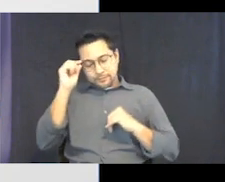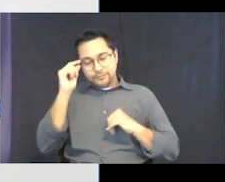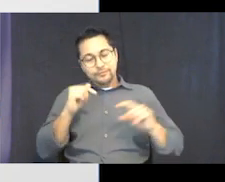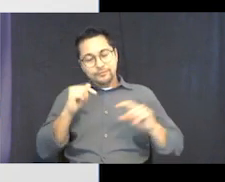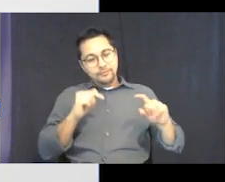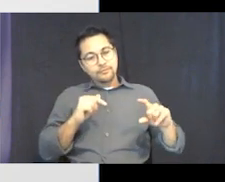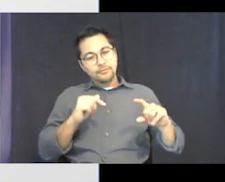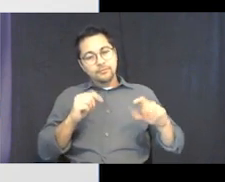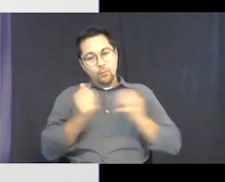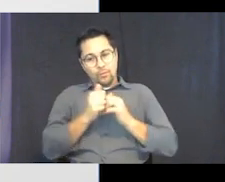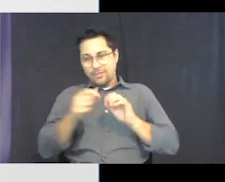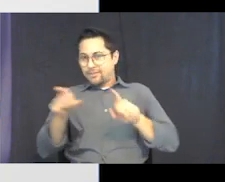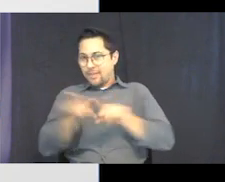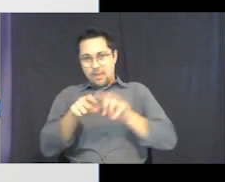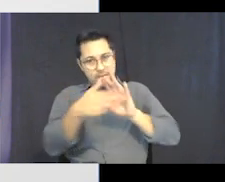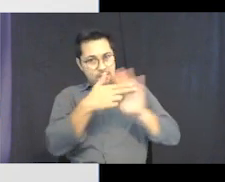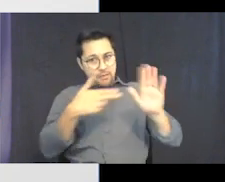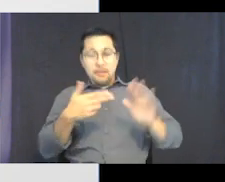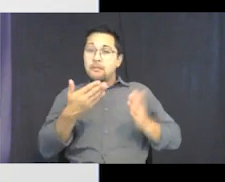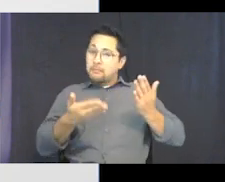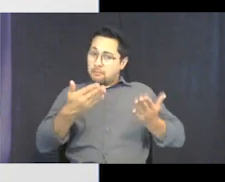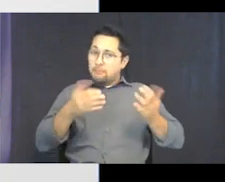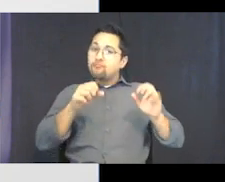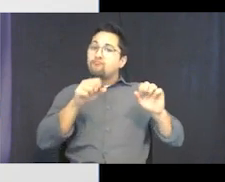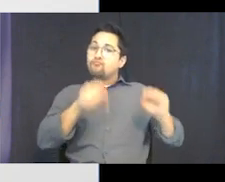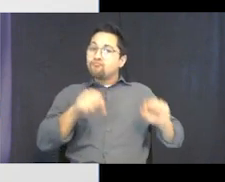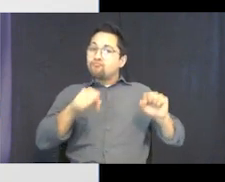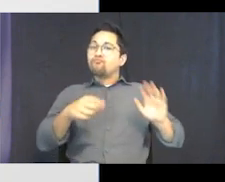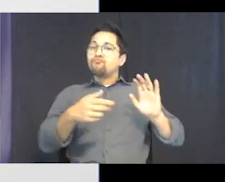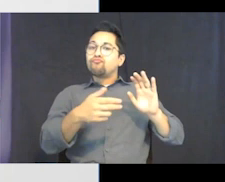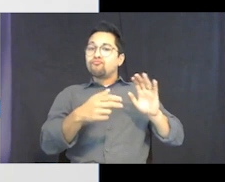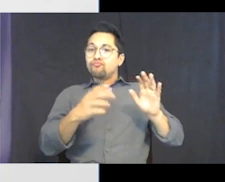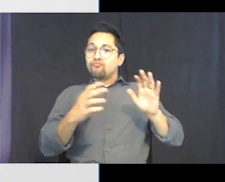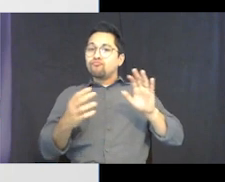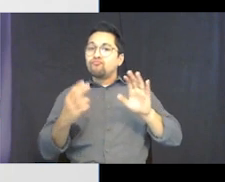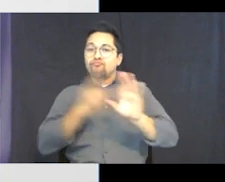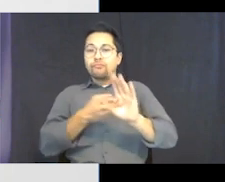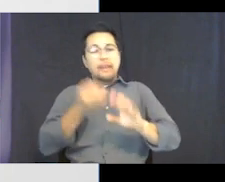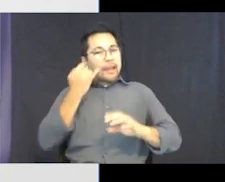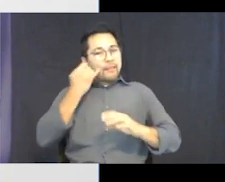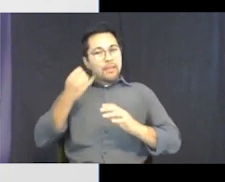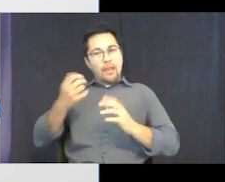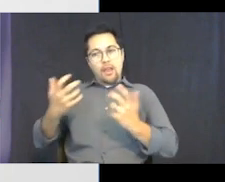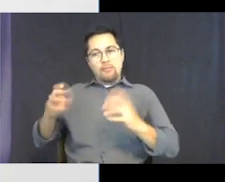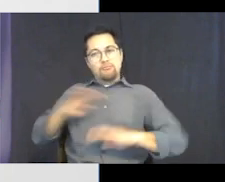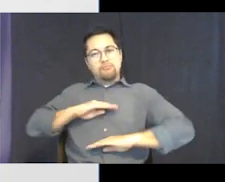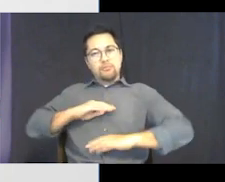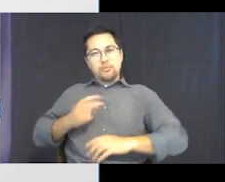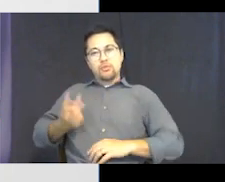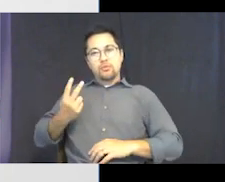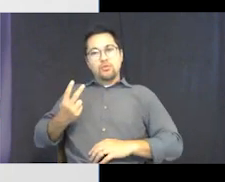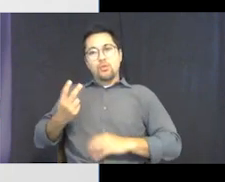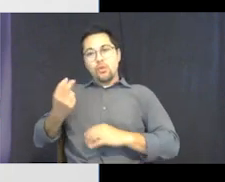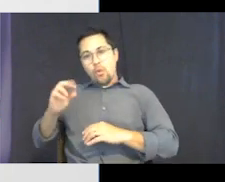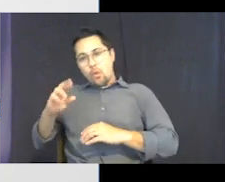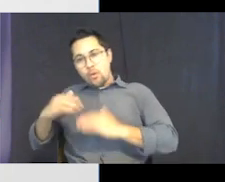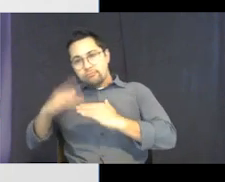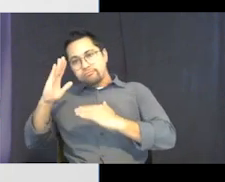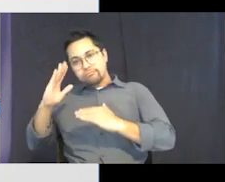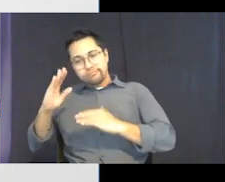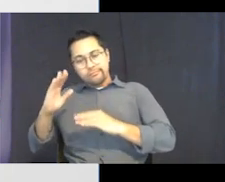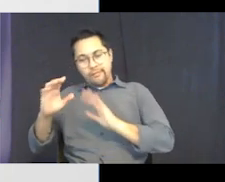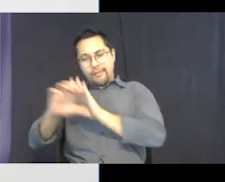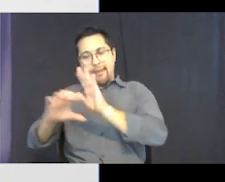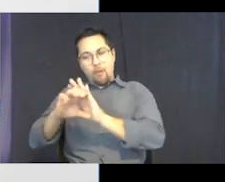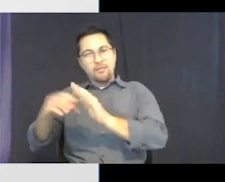use diagnosis may be candidates if they meet 2 or more of the aforementioned characteristics. And one thing that's